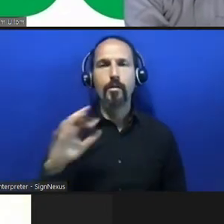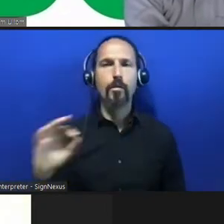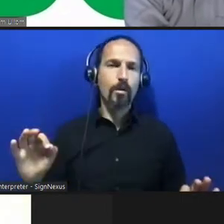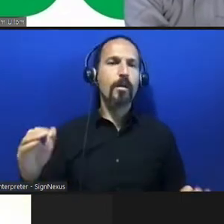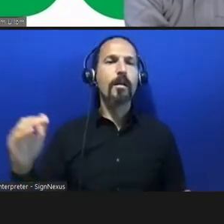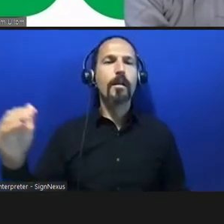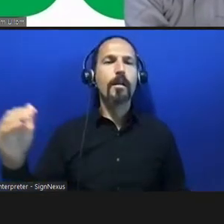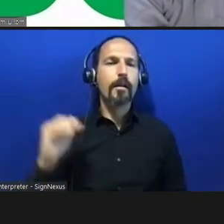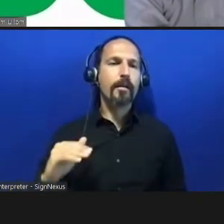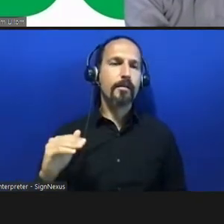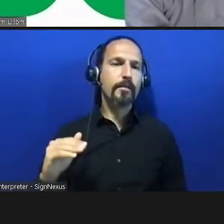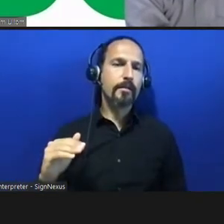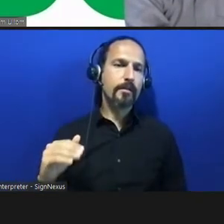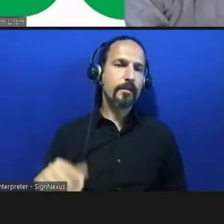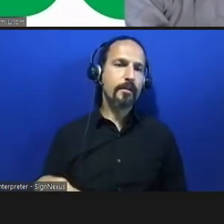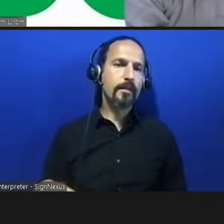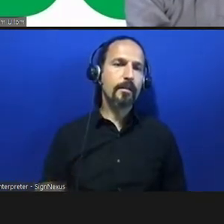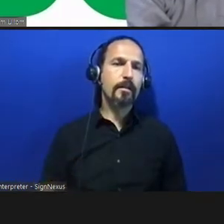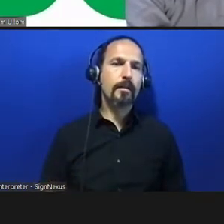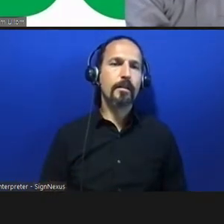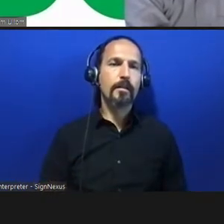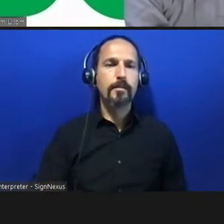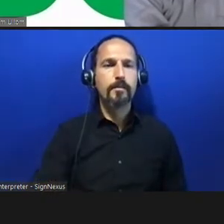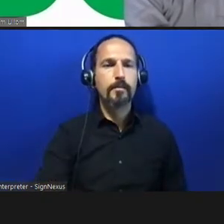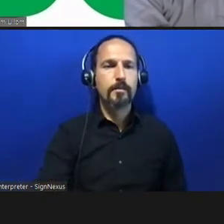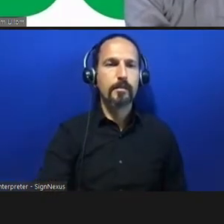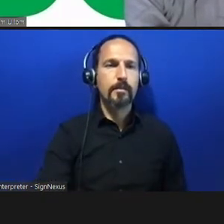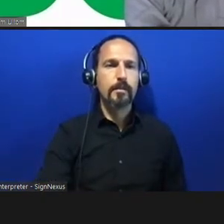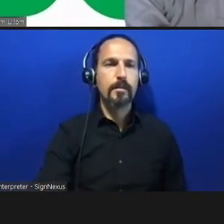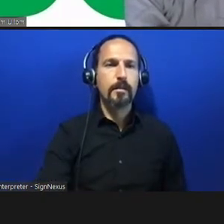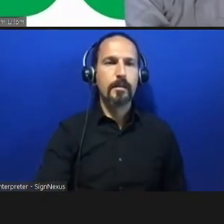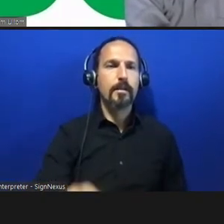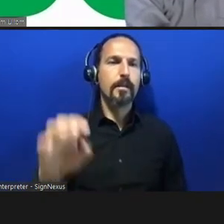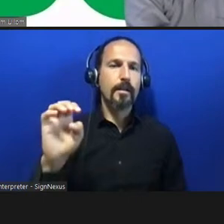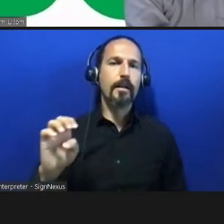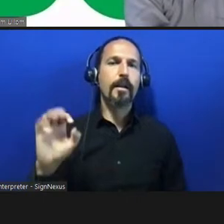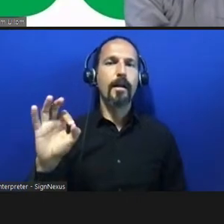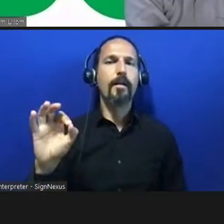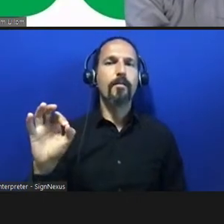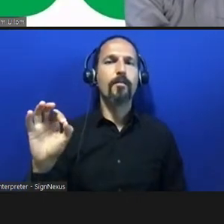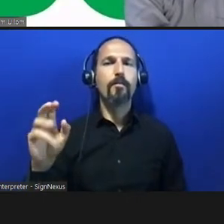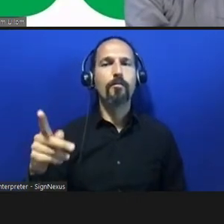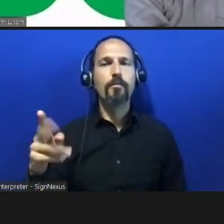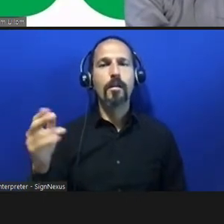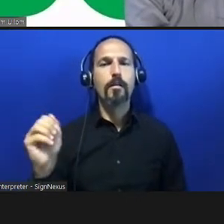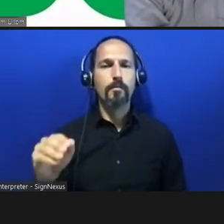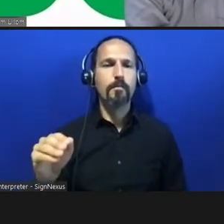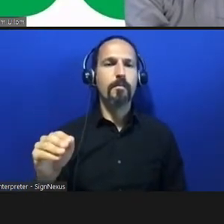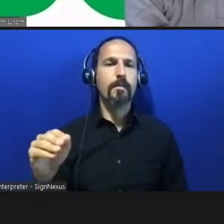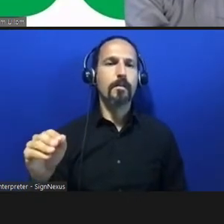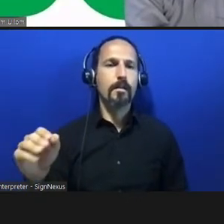our next speaker is Ephraim Aaron followed by Jesus Arena